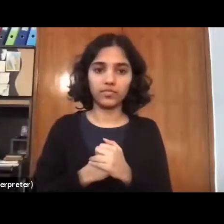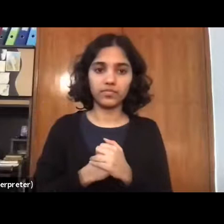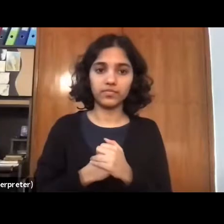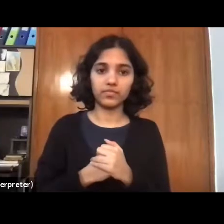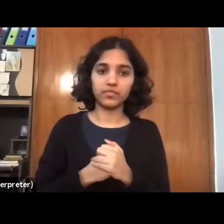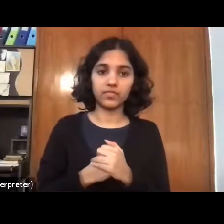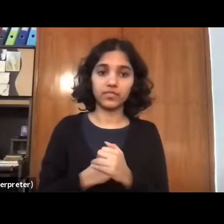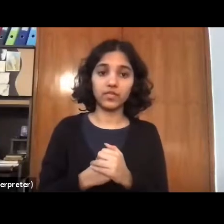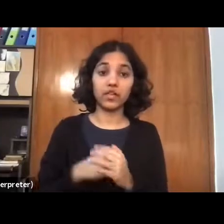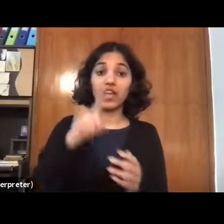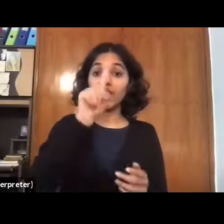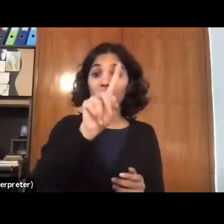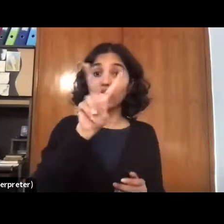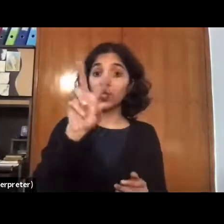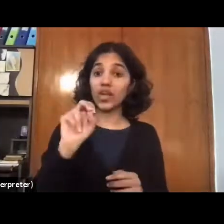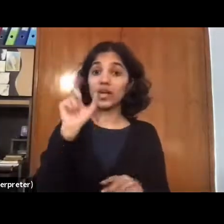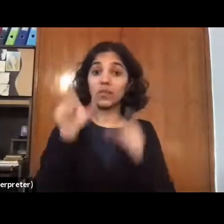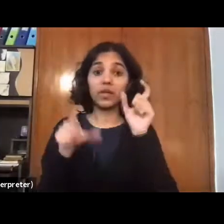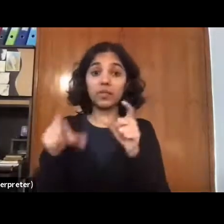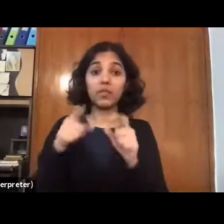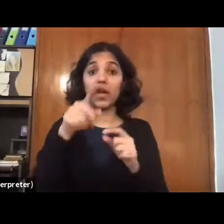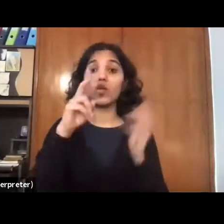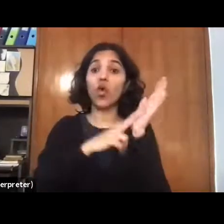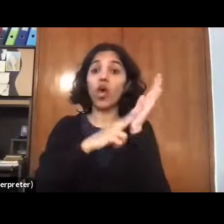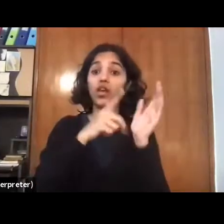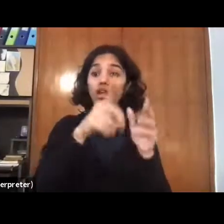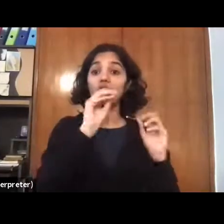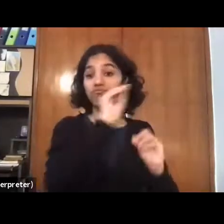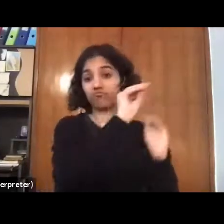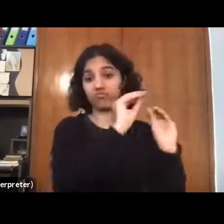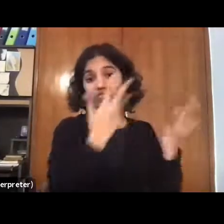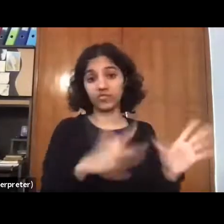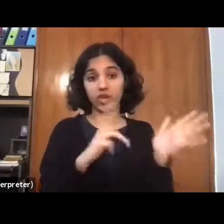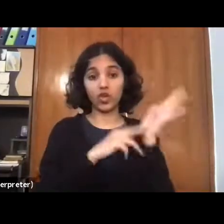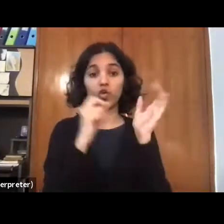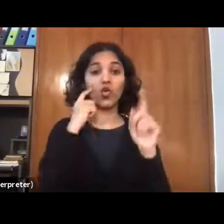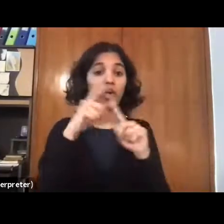about 120 people in Noida right now. And